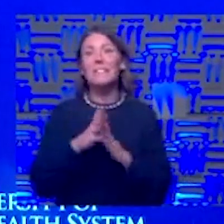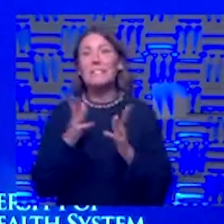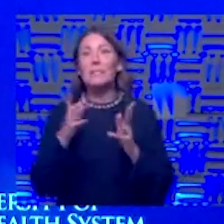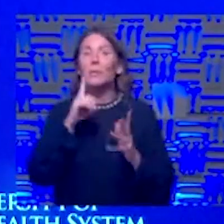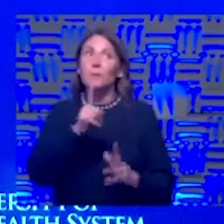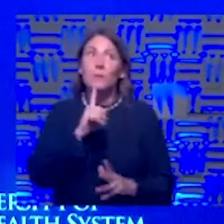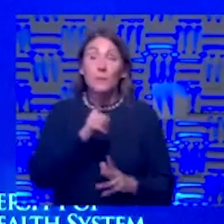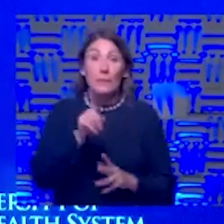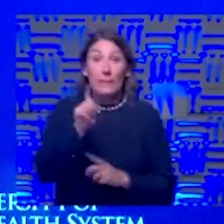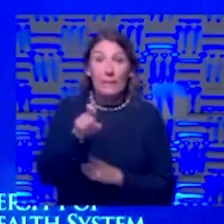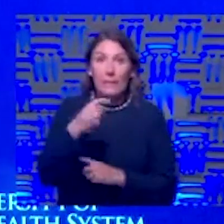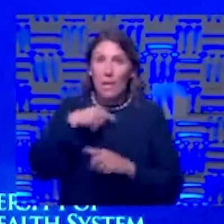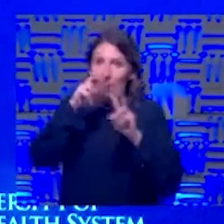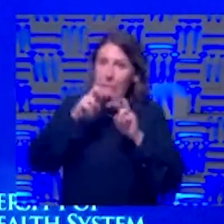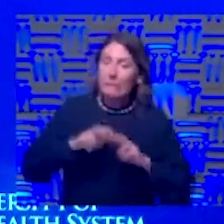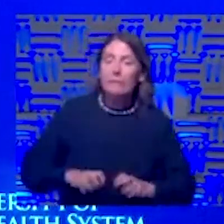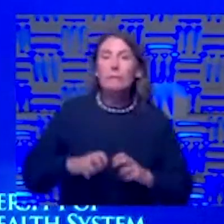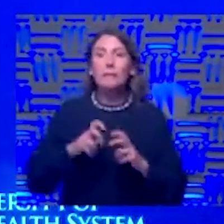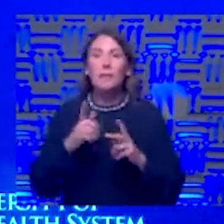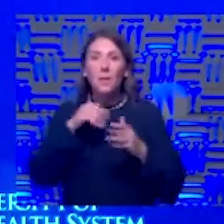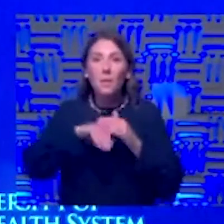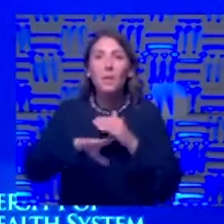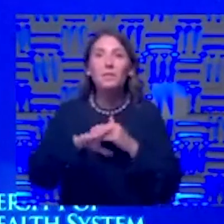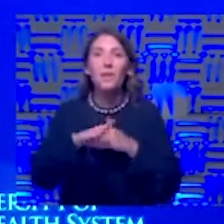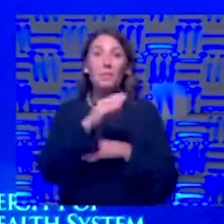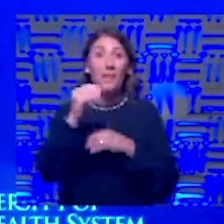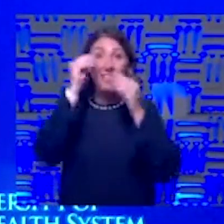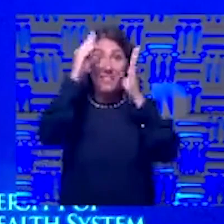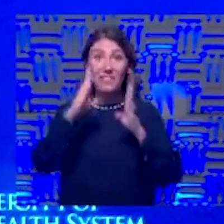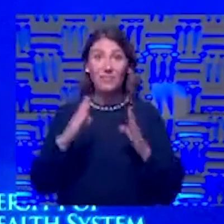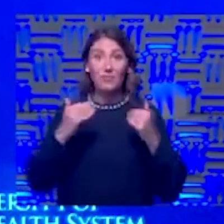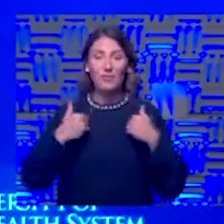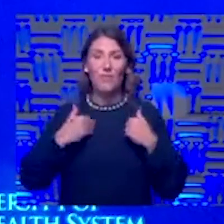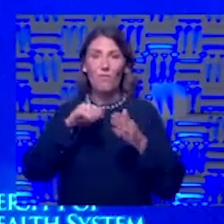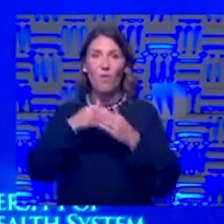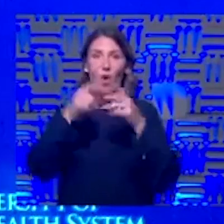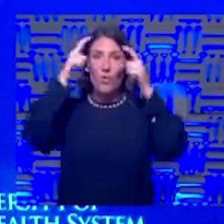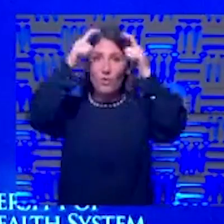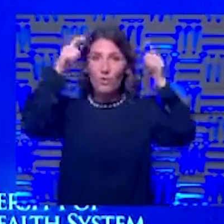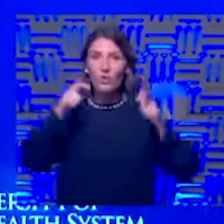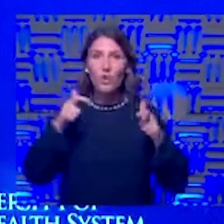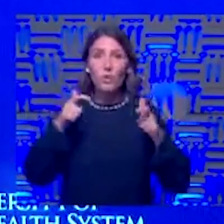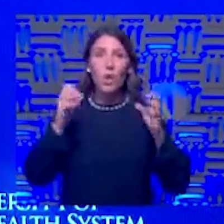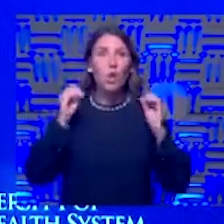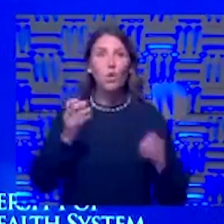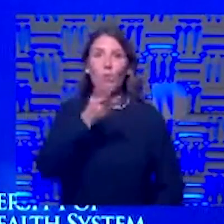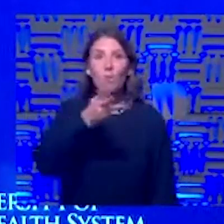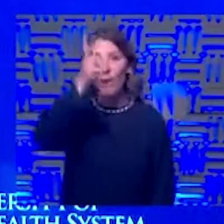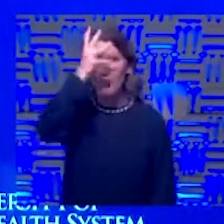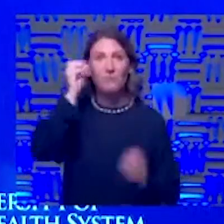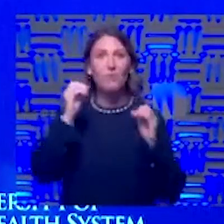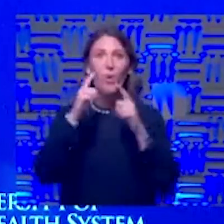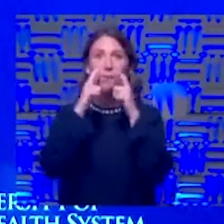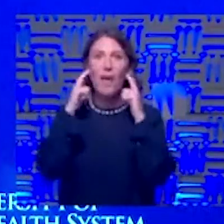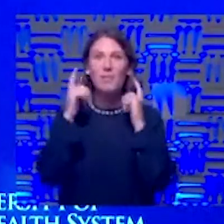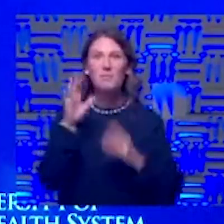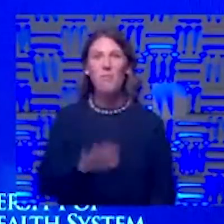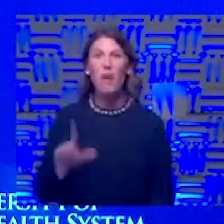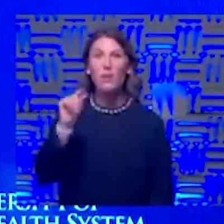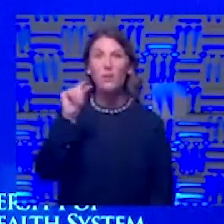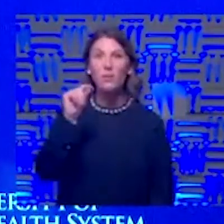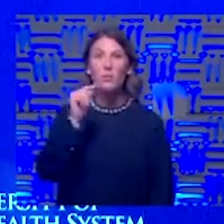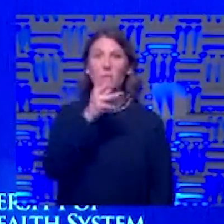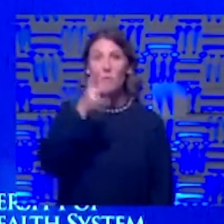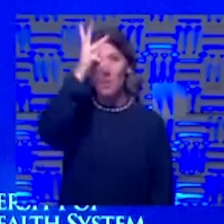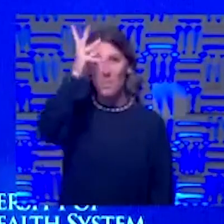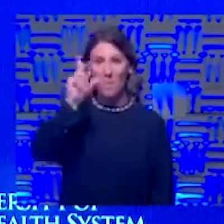necessary. So I walked in, and of course the instructors had those shields on. Mm-hmm. None of the parents had any masks on. So about 20 parents, I walked in, I was